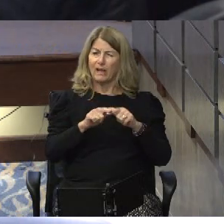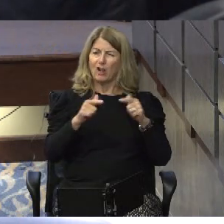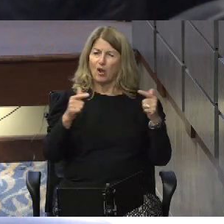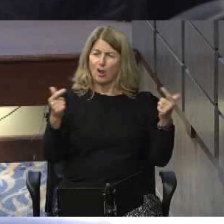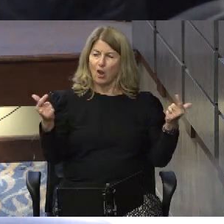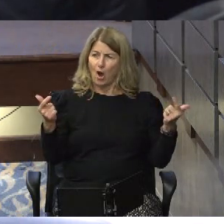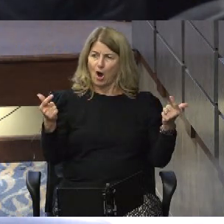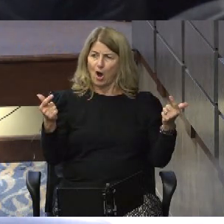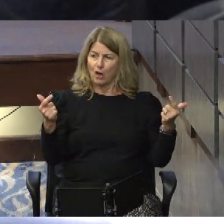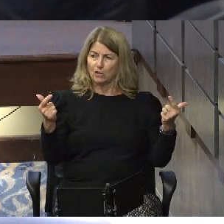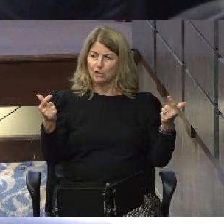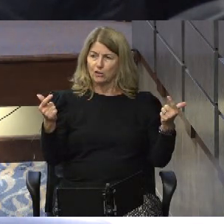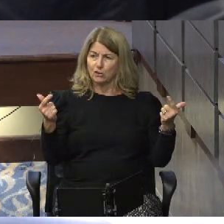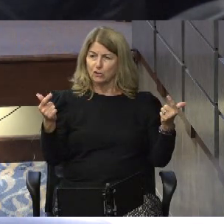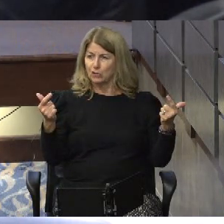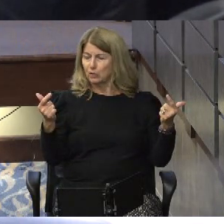that